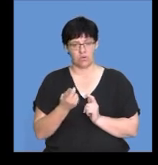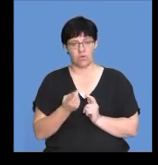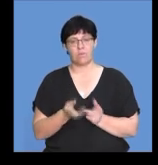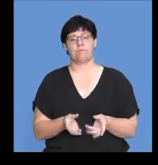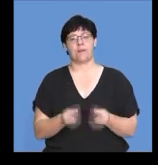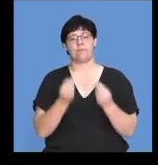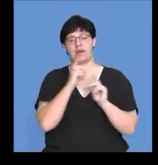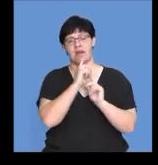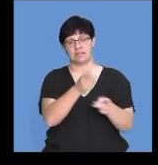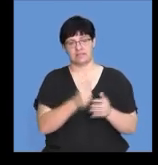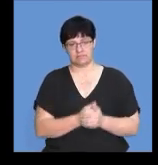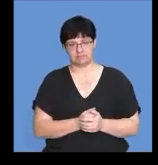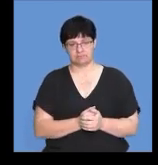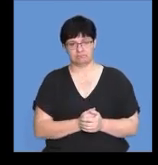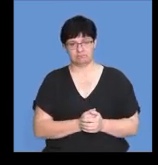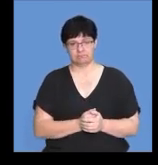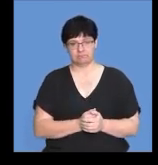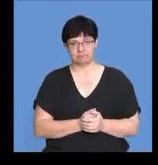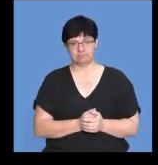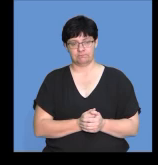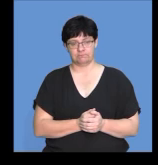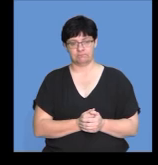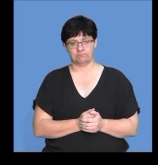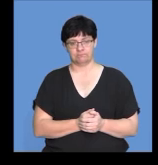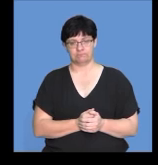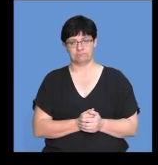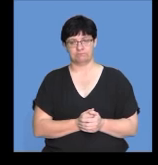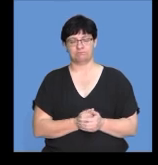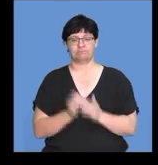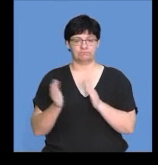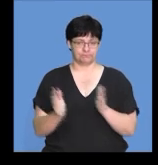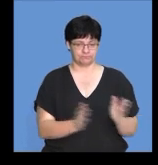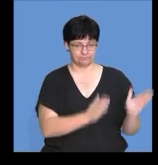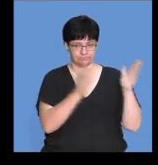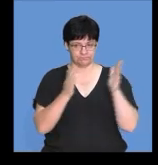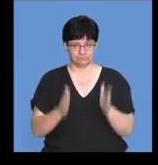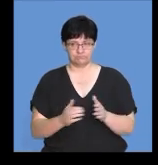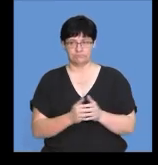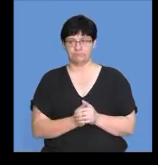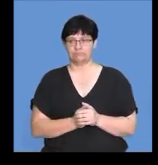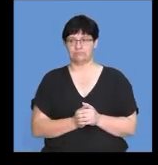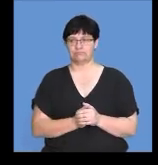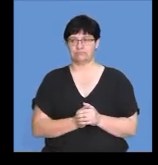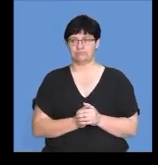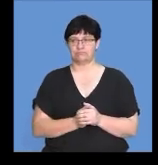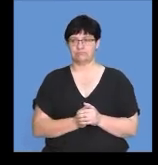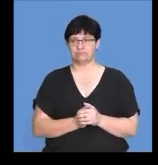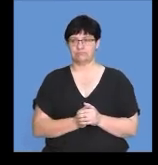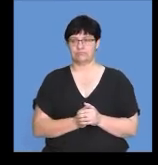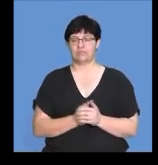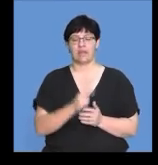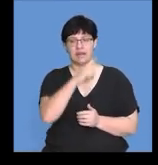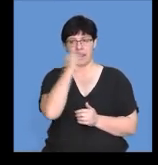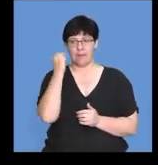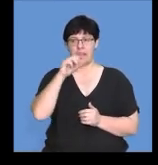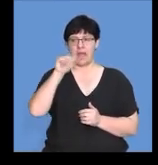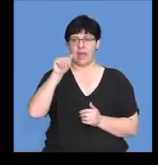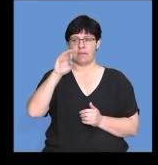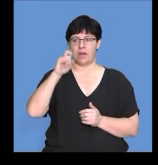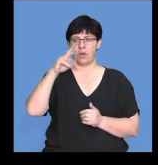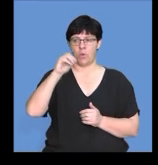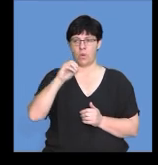to answer that question. Okay, let's move on to, so we've named the amino